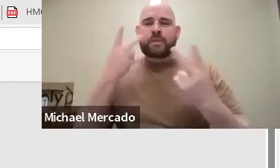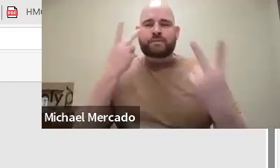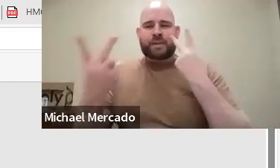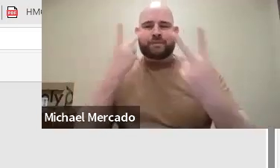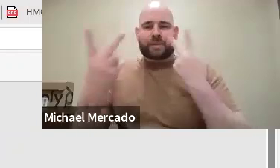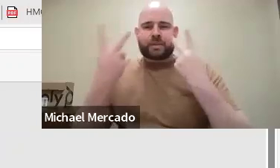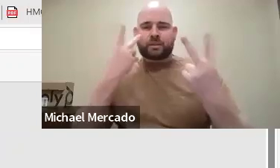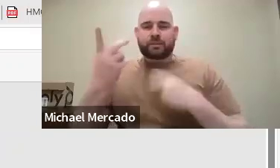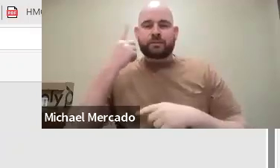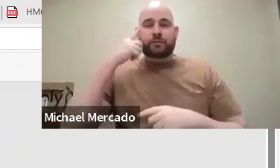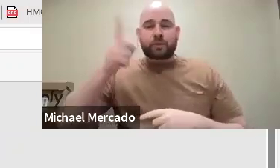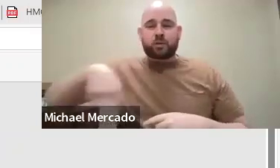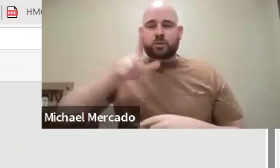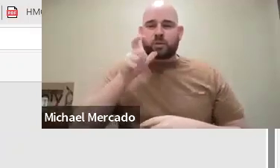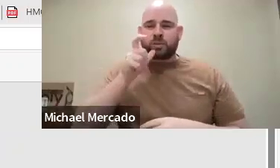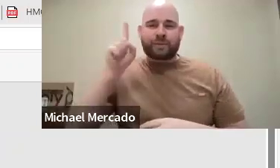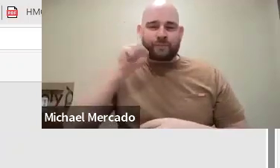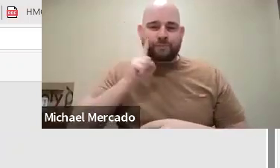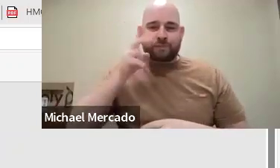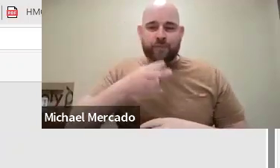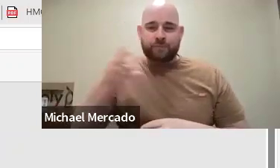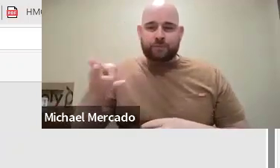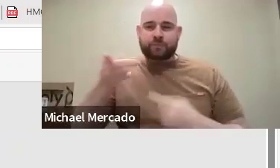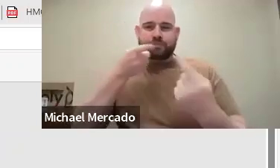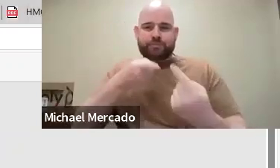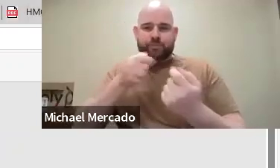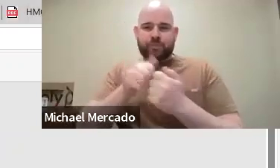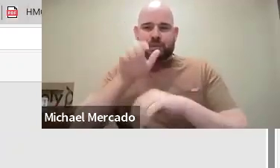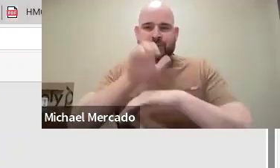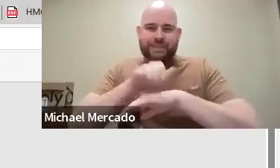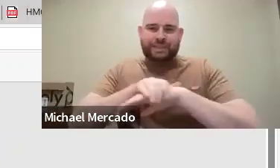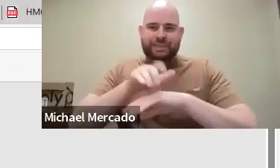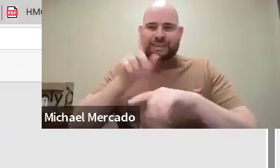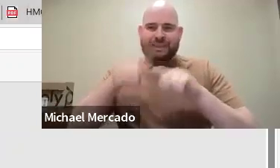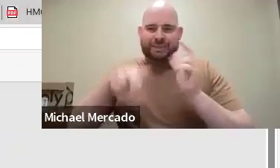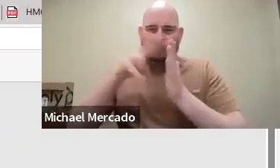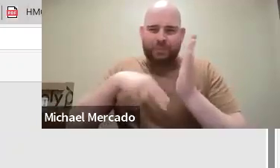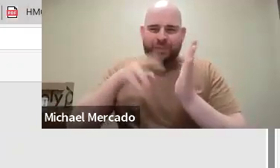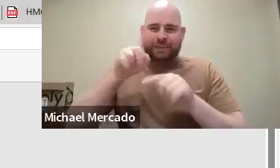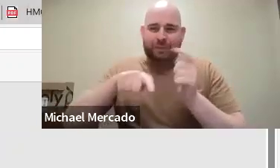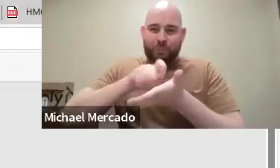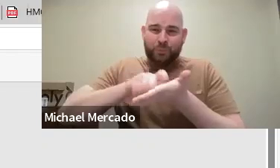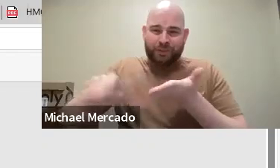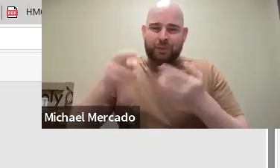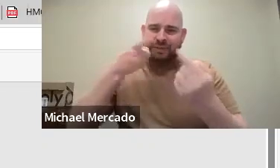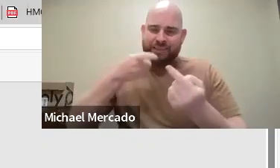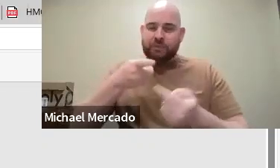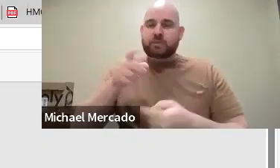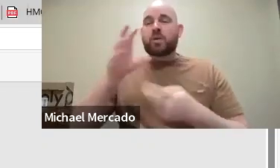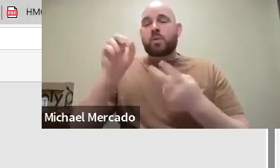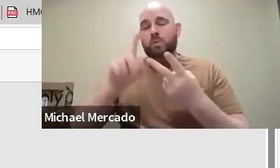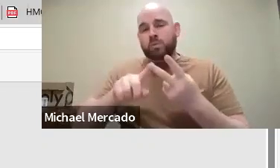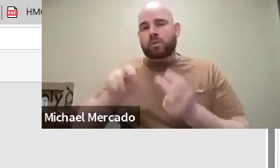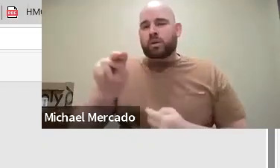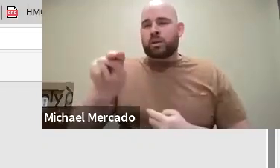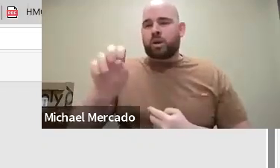these communication cards, they're visuals for those who are deaf and hard of hearing, who struggle with English and struggle with